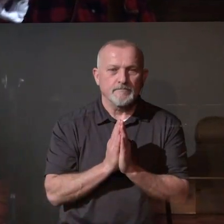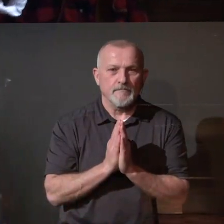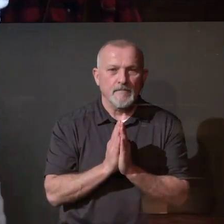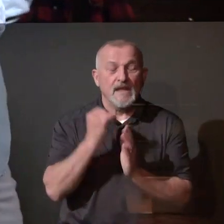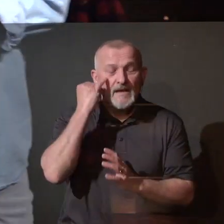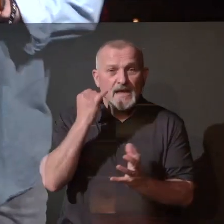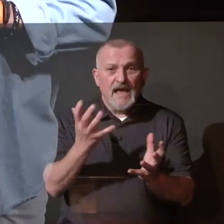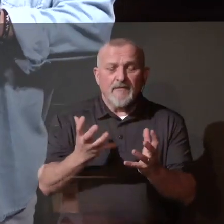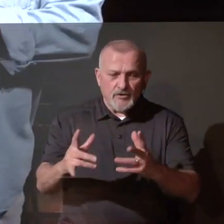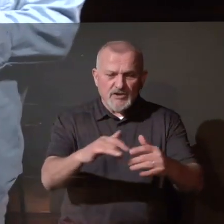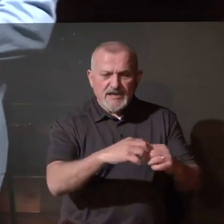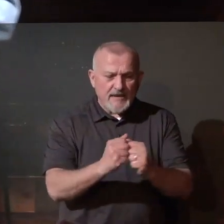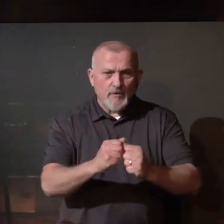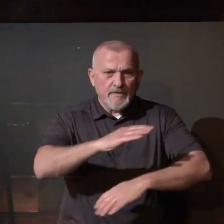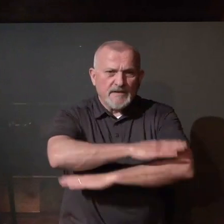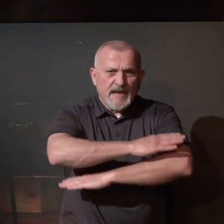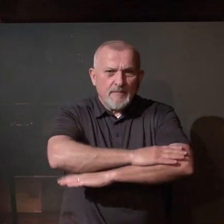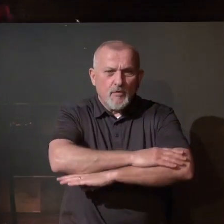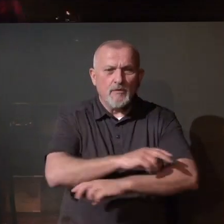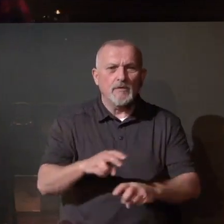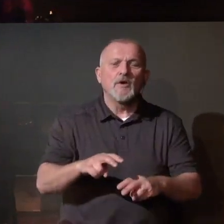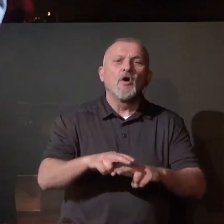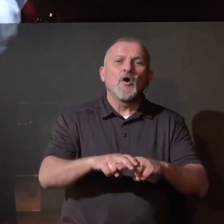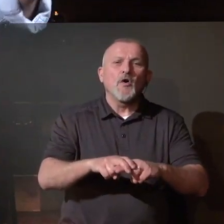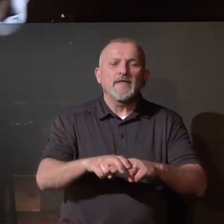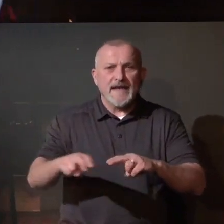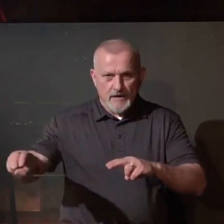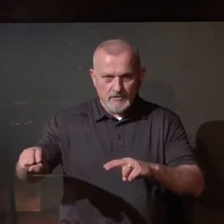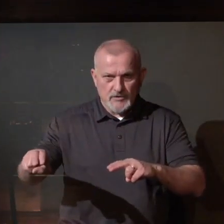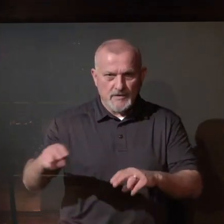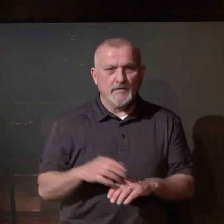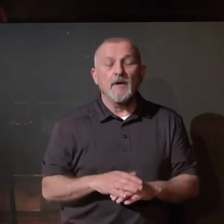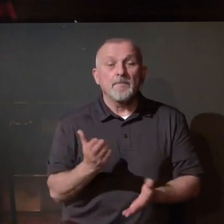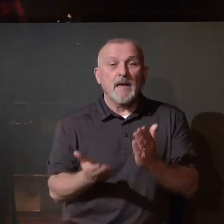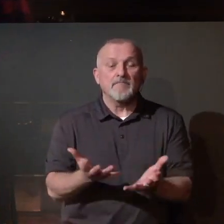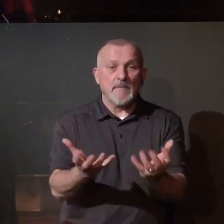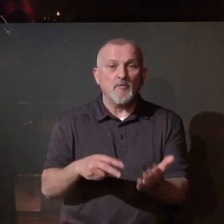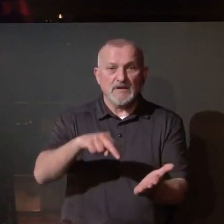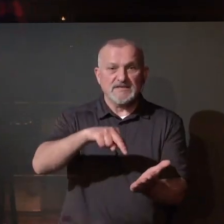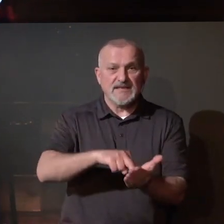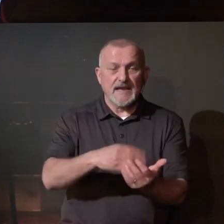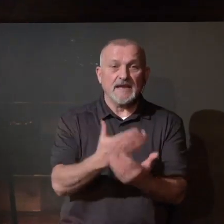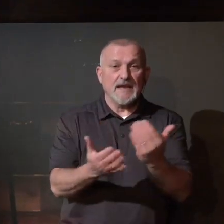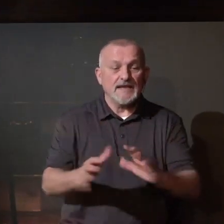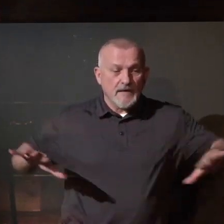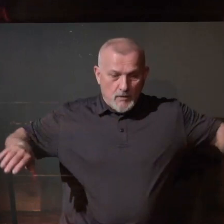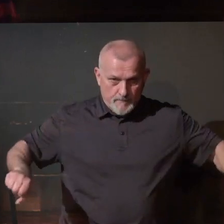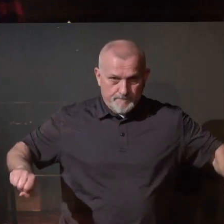If you just want to gather around the coffee table, your couches, you may want to get up in the middle of your floor and hold hands.